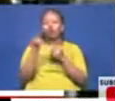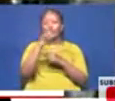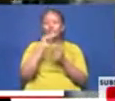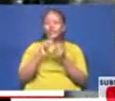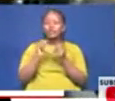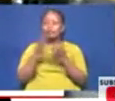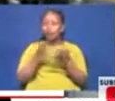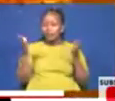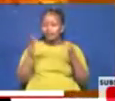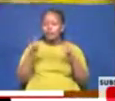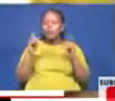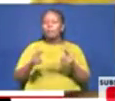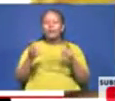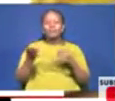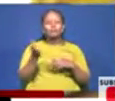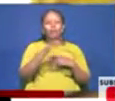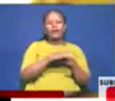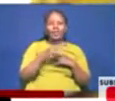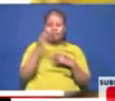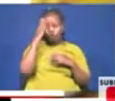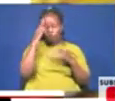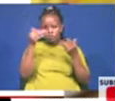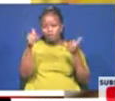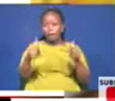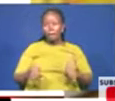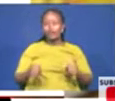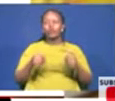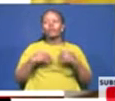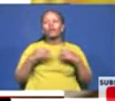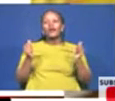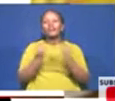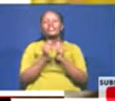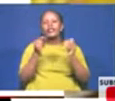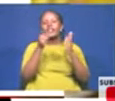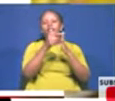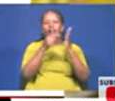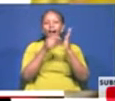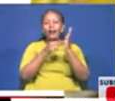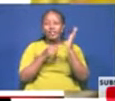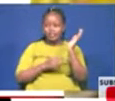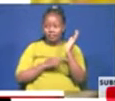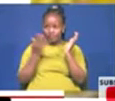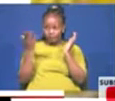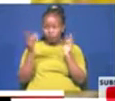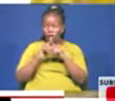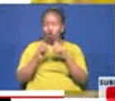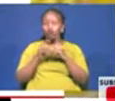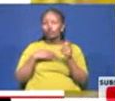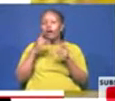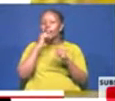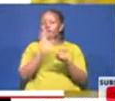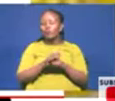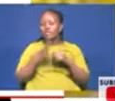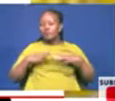be recalled still remains unknown. KEB's issued a list of the 10 batches from the brands and have reassured consumers that other brands are safe